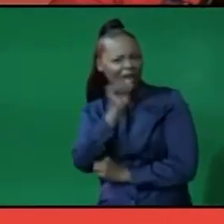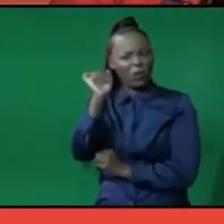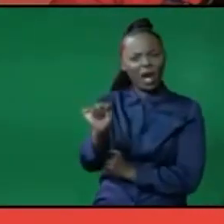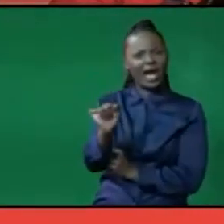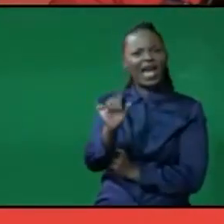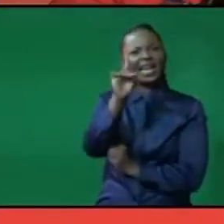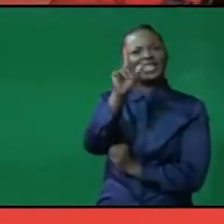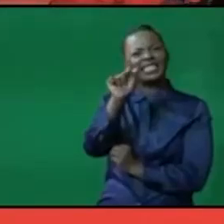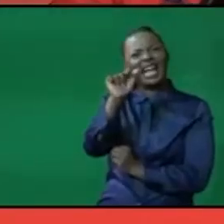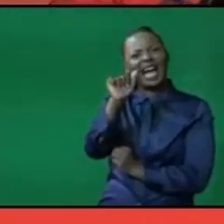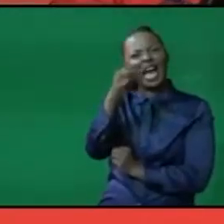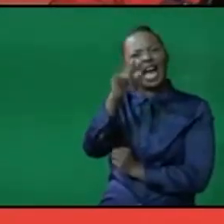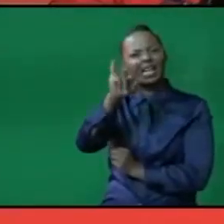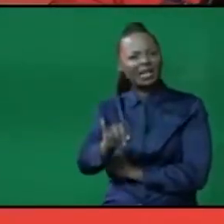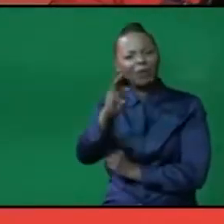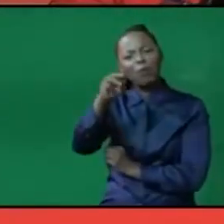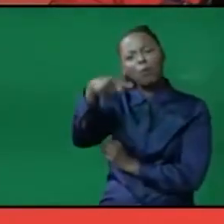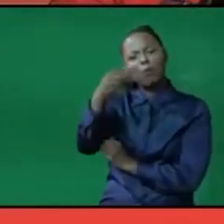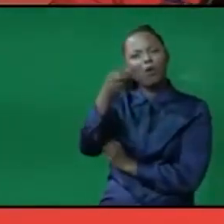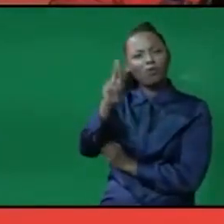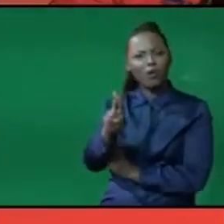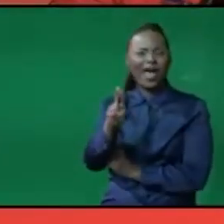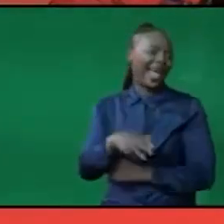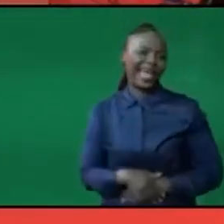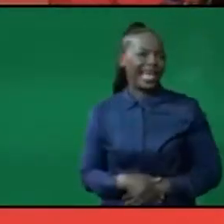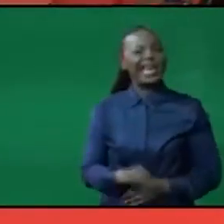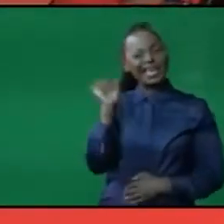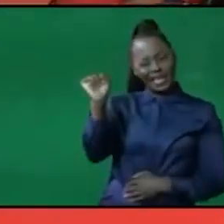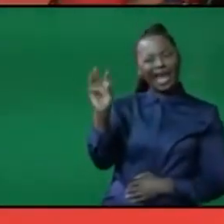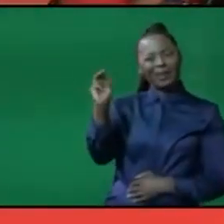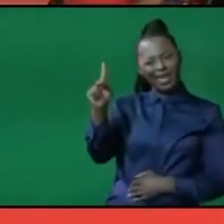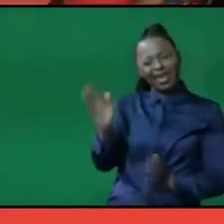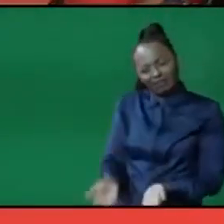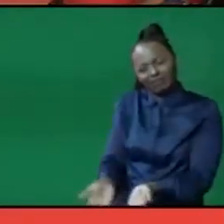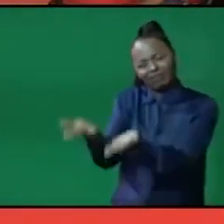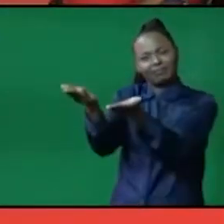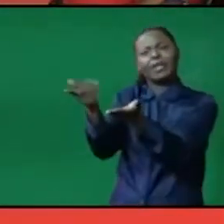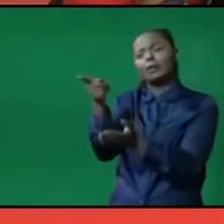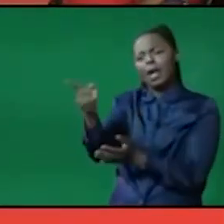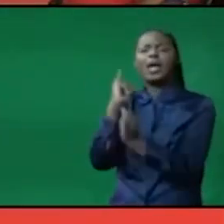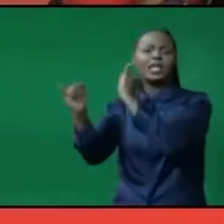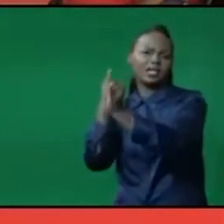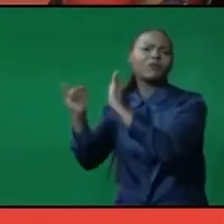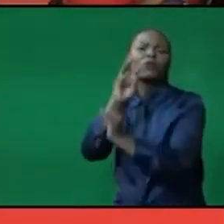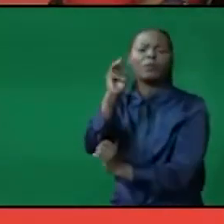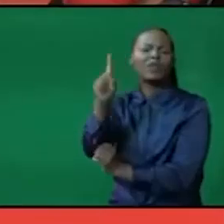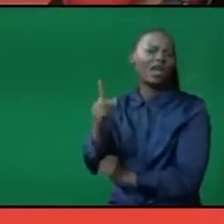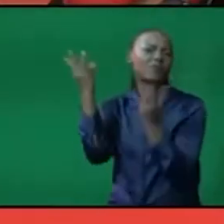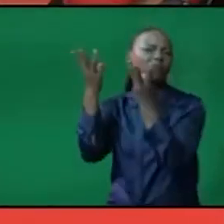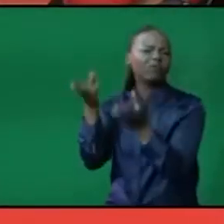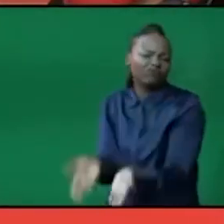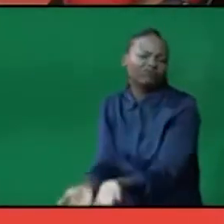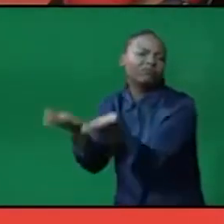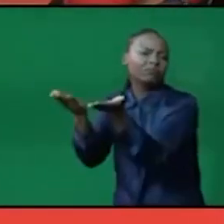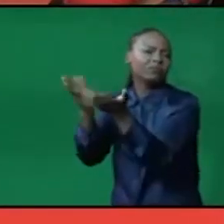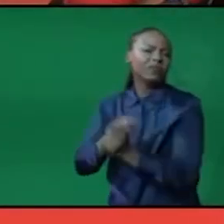That thing is for MK, it's not for us. So let him continue to interview MK people. I mean, it's like